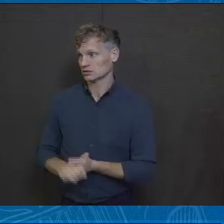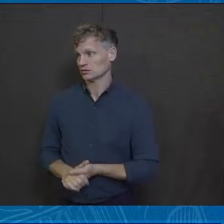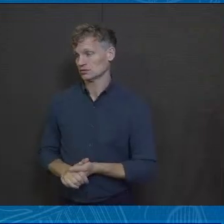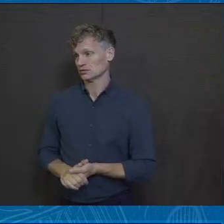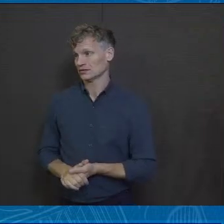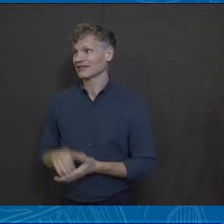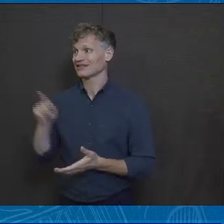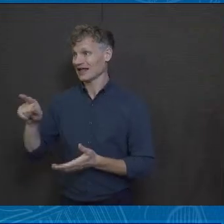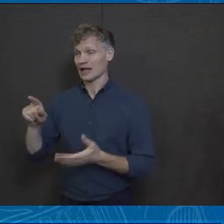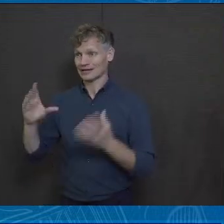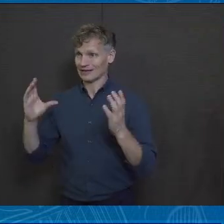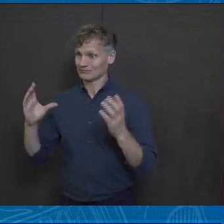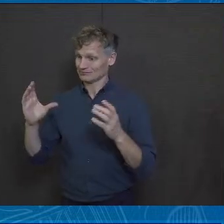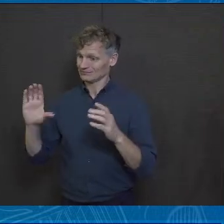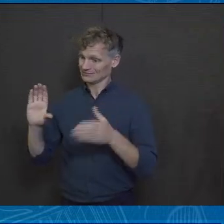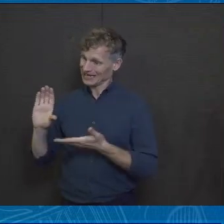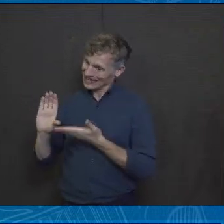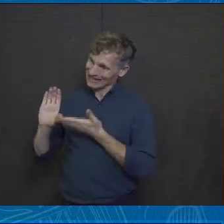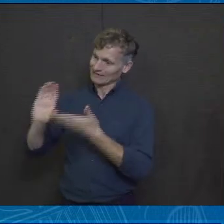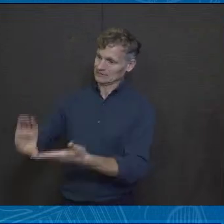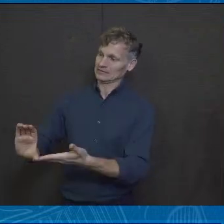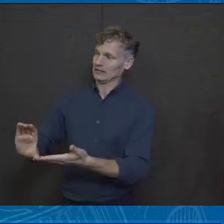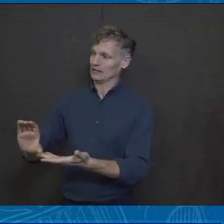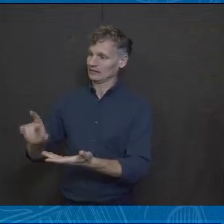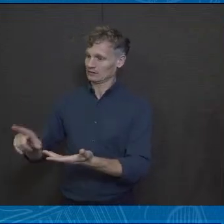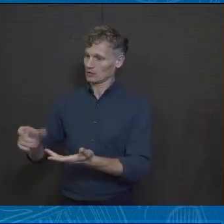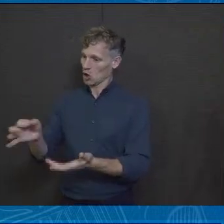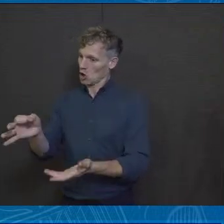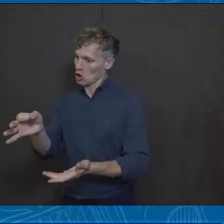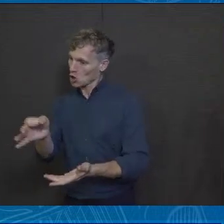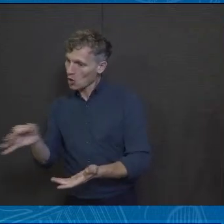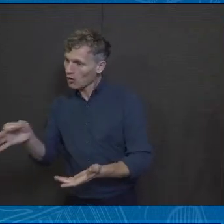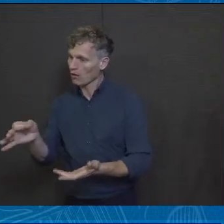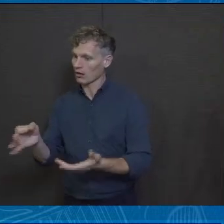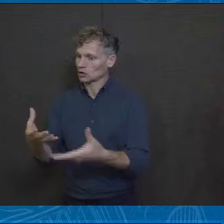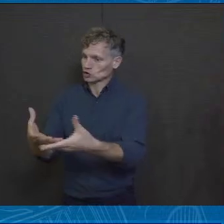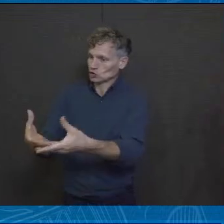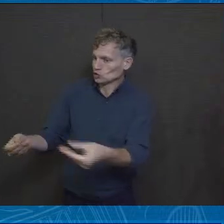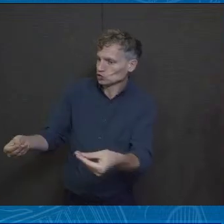organizing, networking and supporting to drive locally led solution,